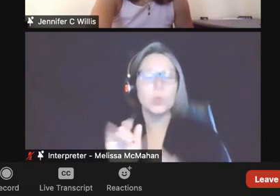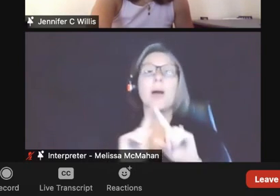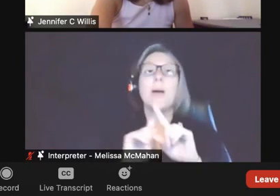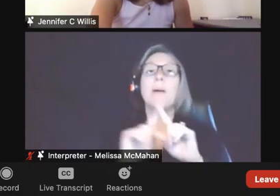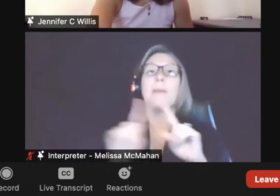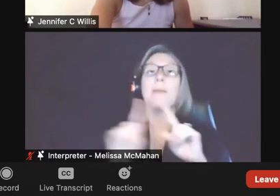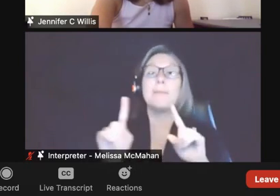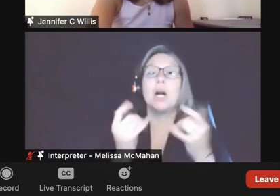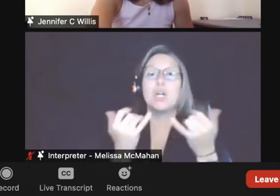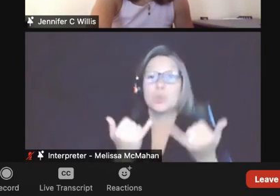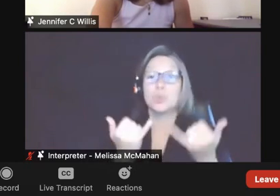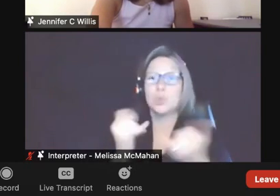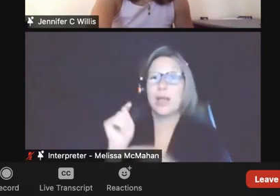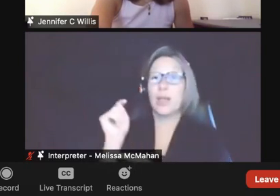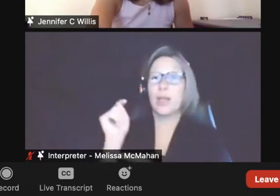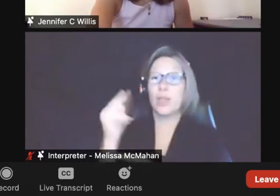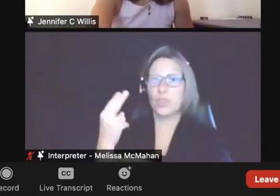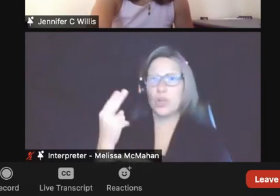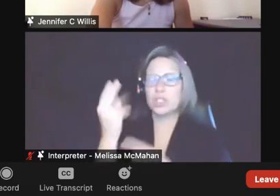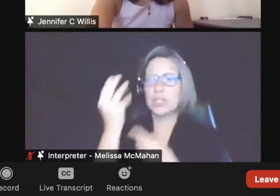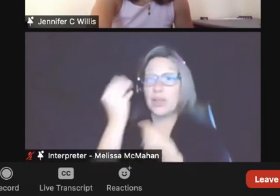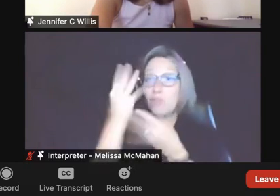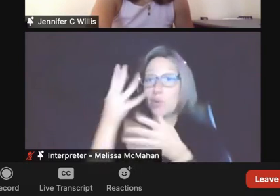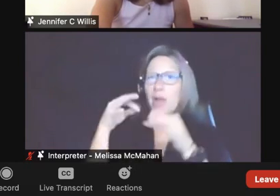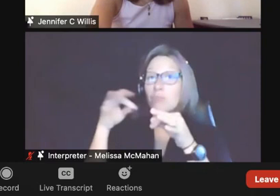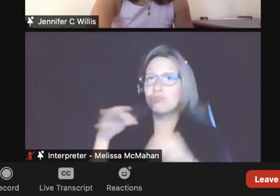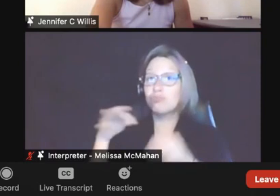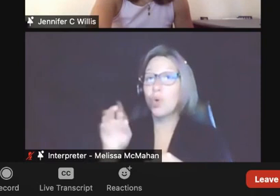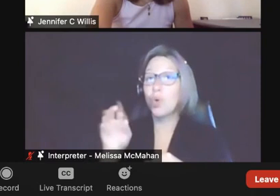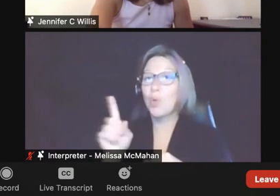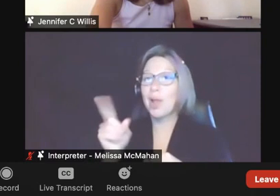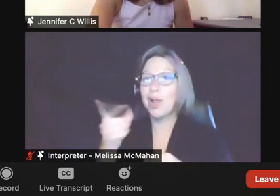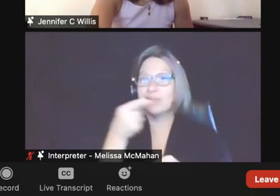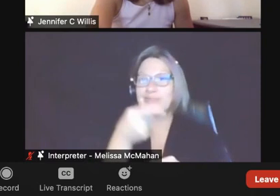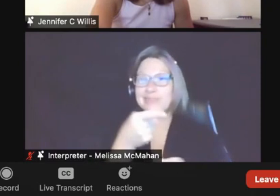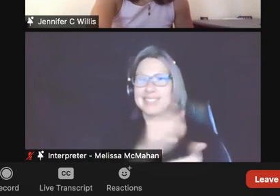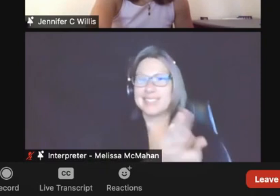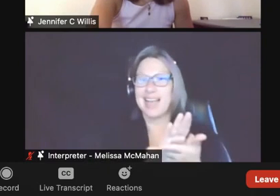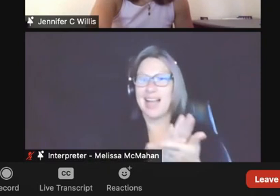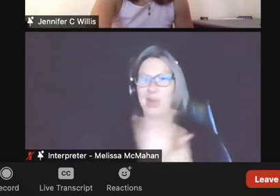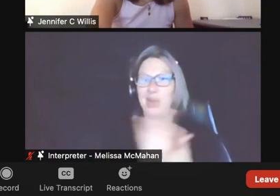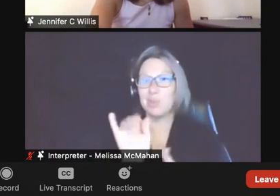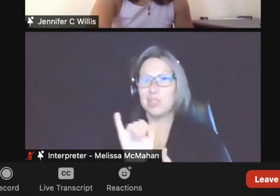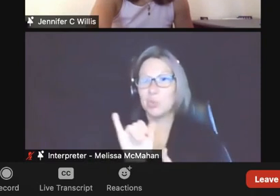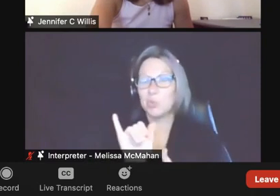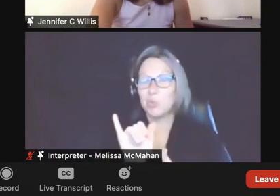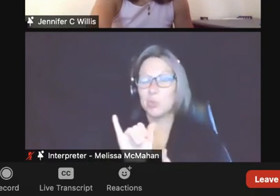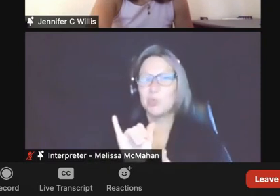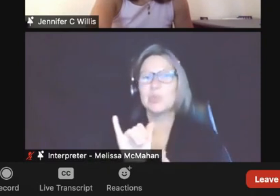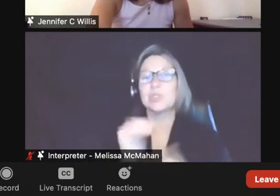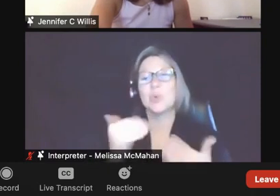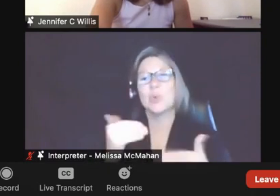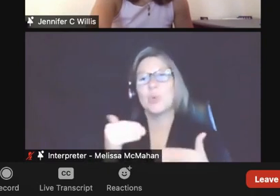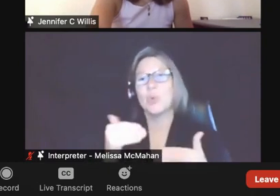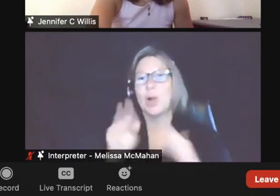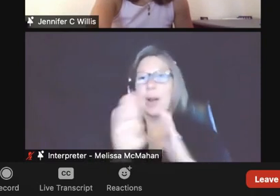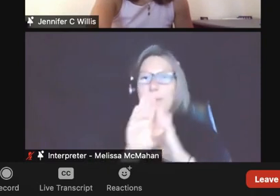today and on Thursday is here in the document itself as well. So there's a lot of background context. There's a